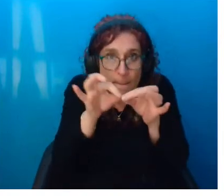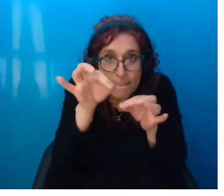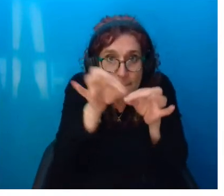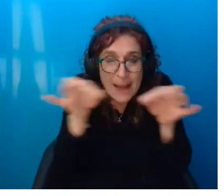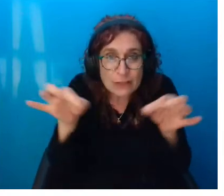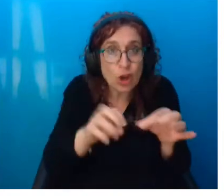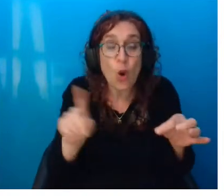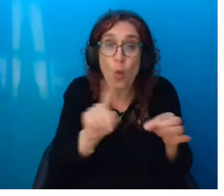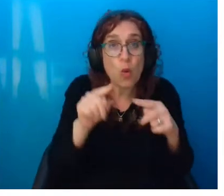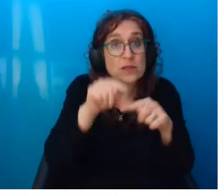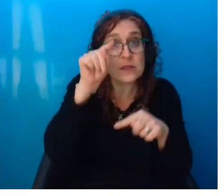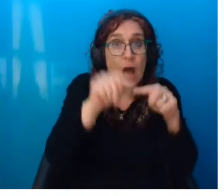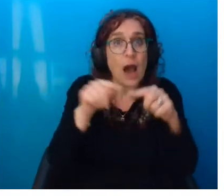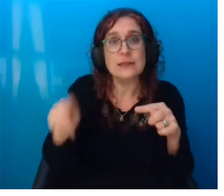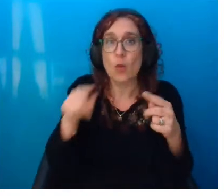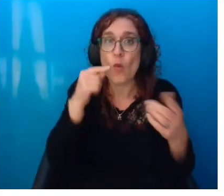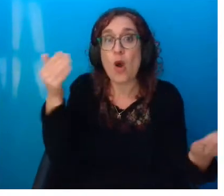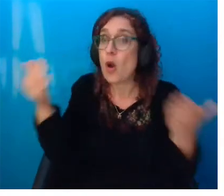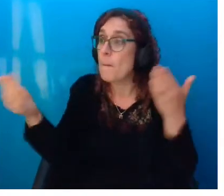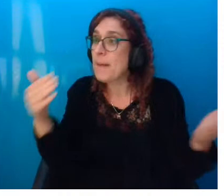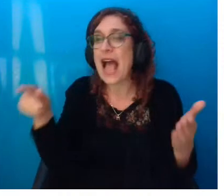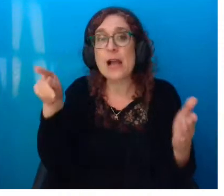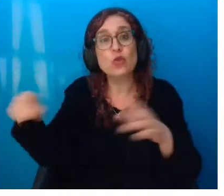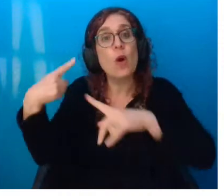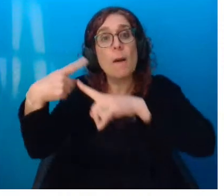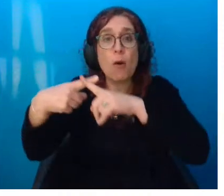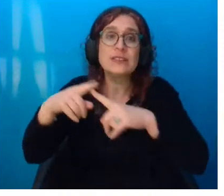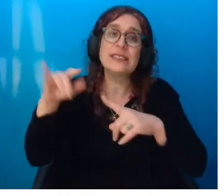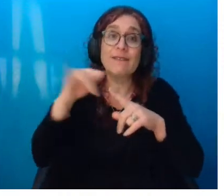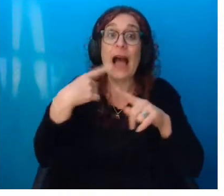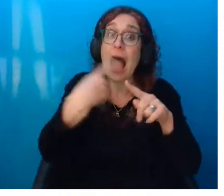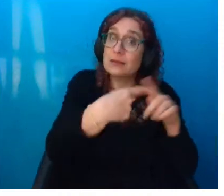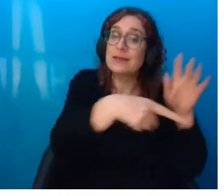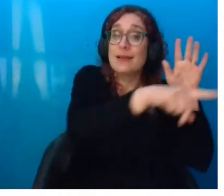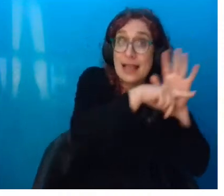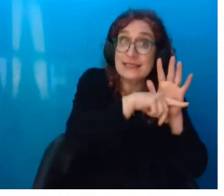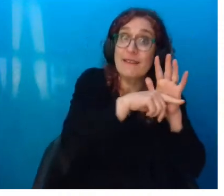negative control. And this is a very reliable form of testing.